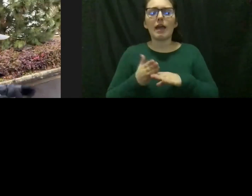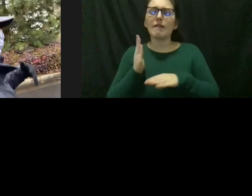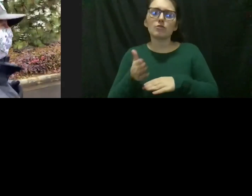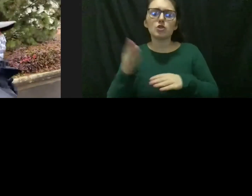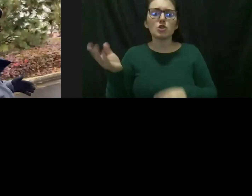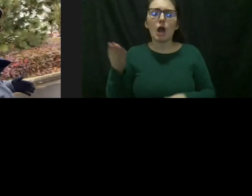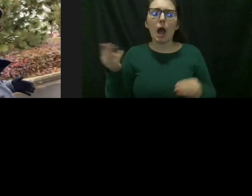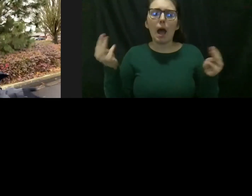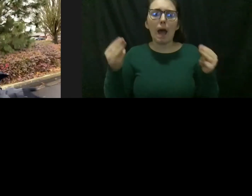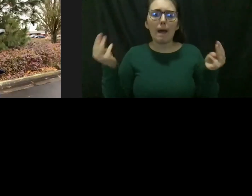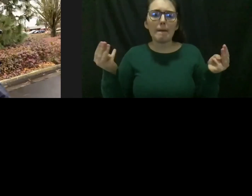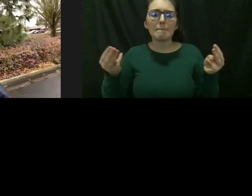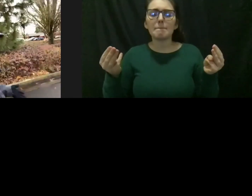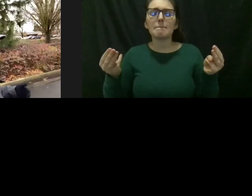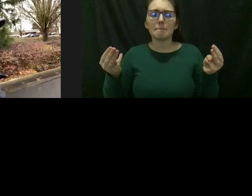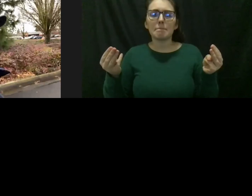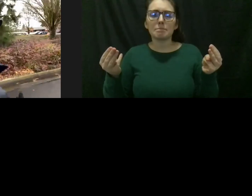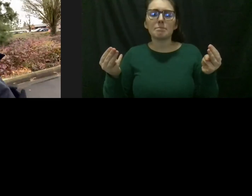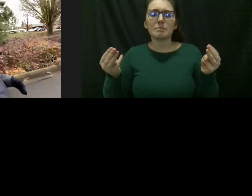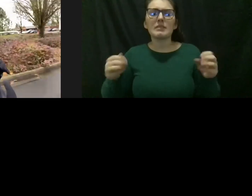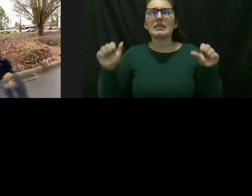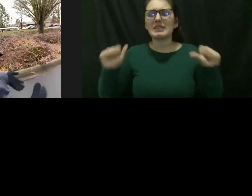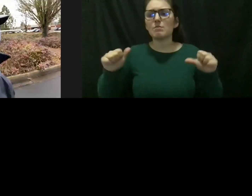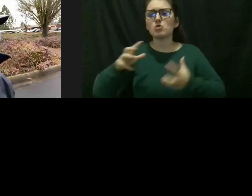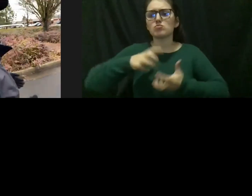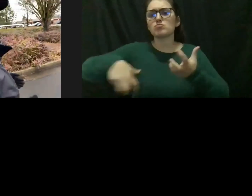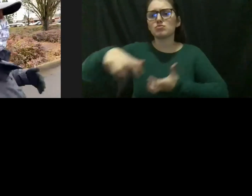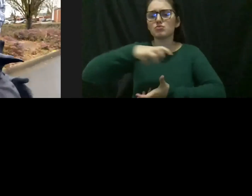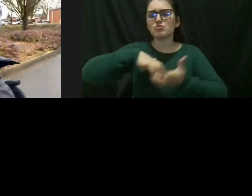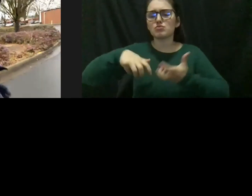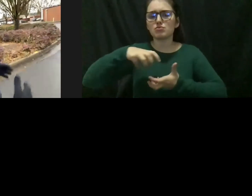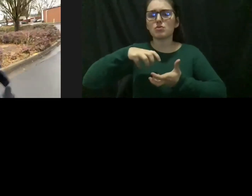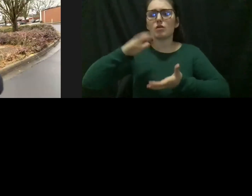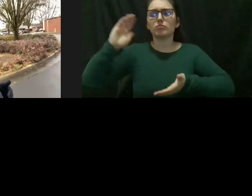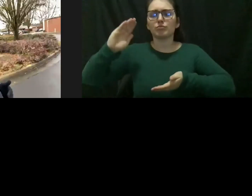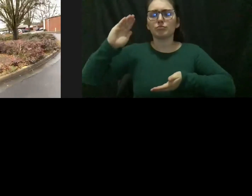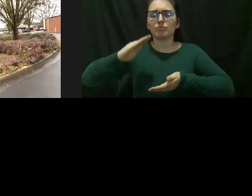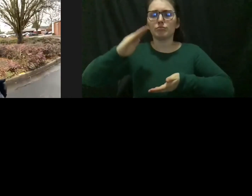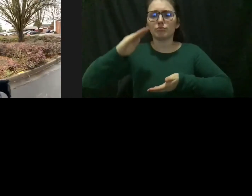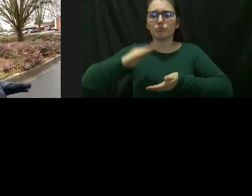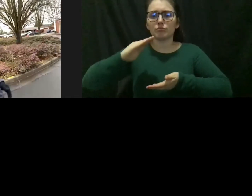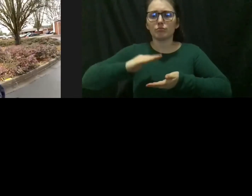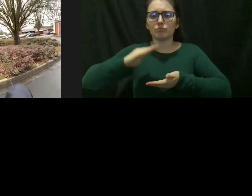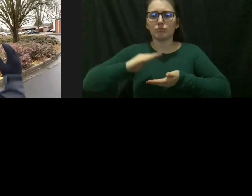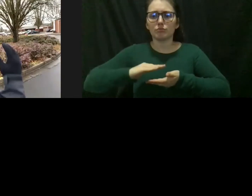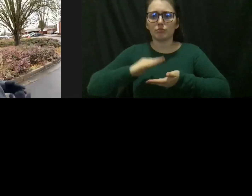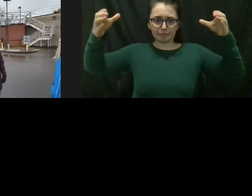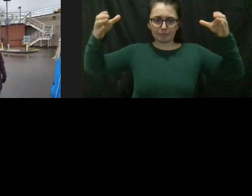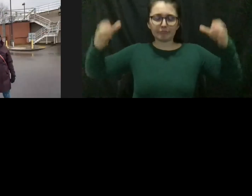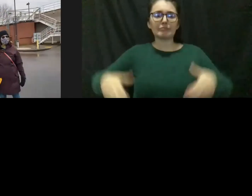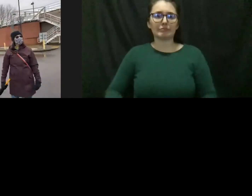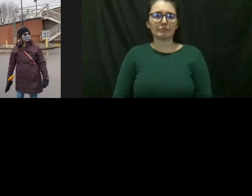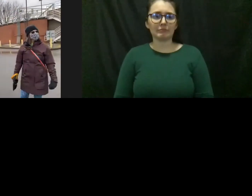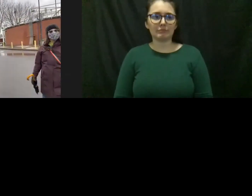breaking down in an anaerobic state. So the microorganisms in there aren't using oxygen and they're breaking